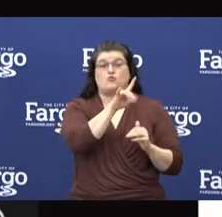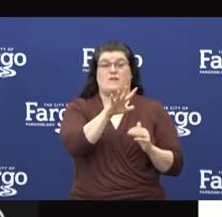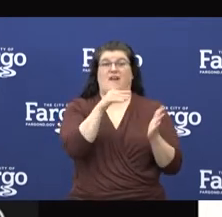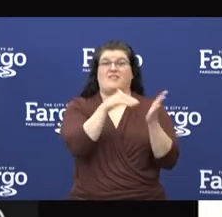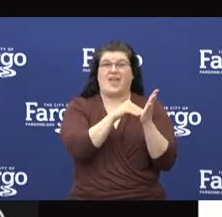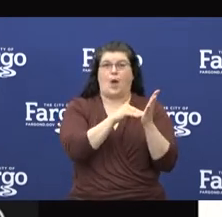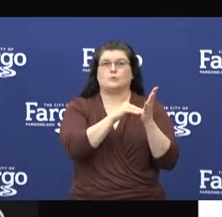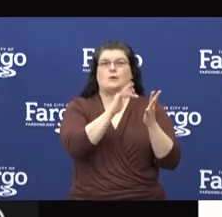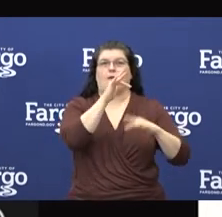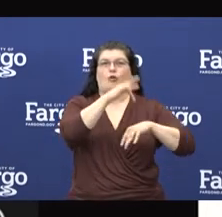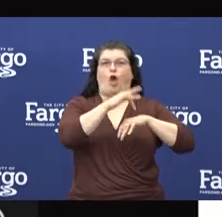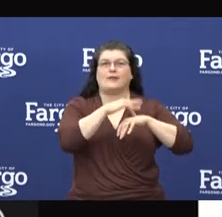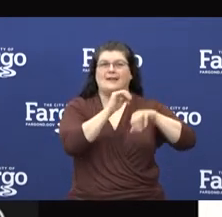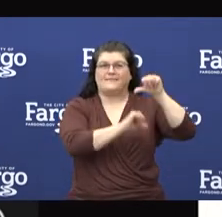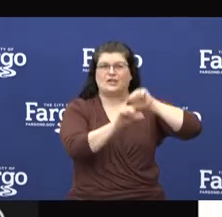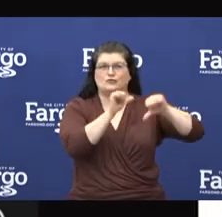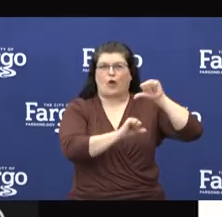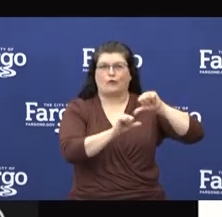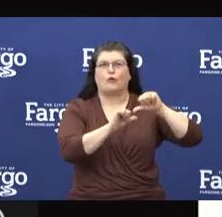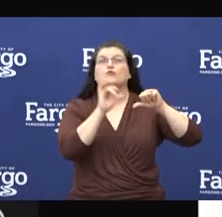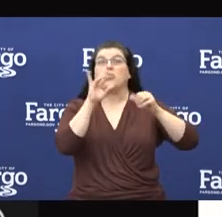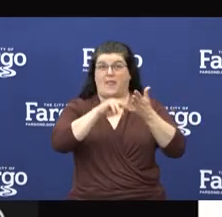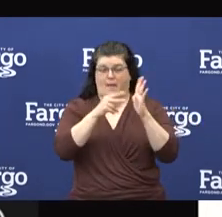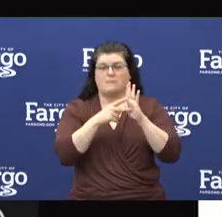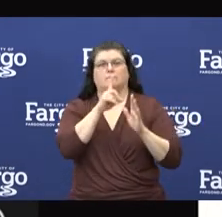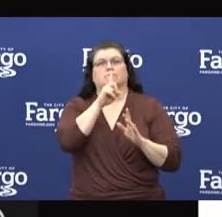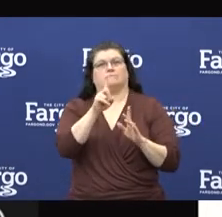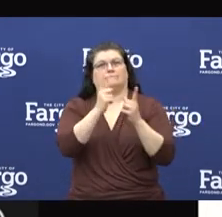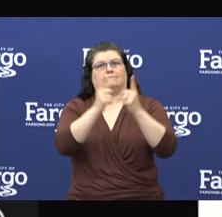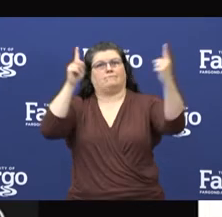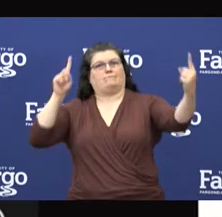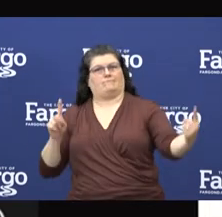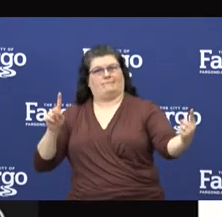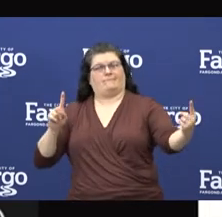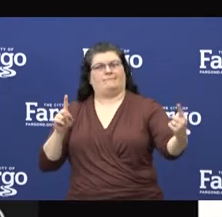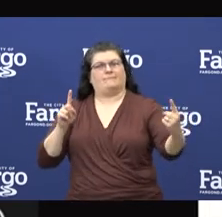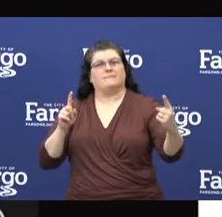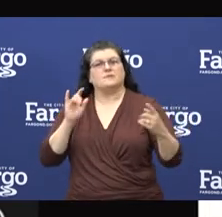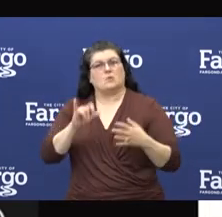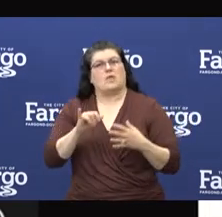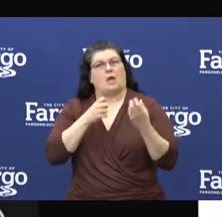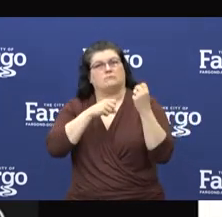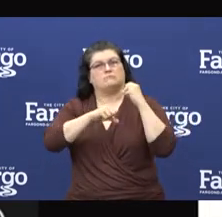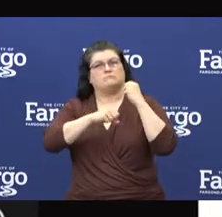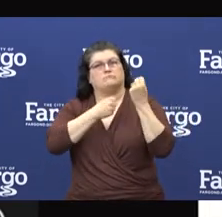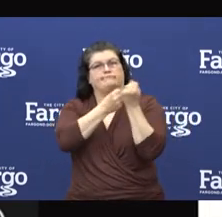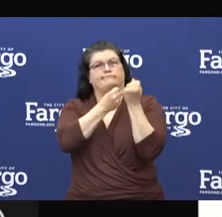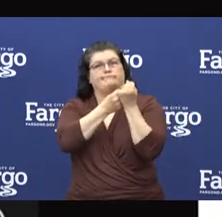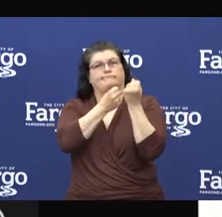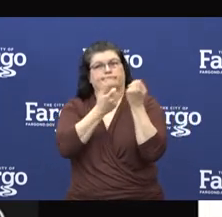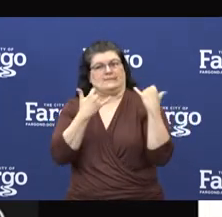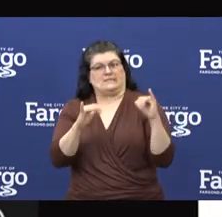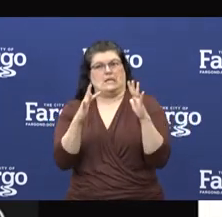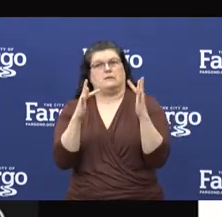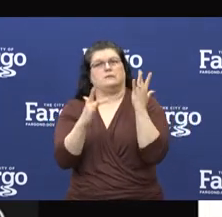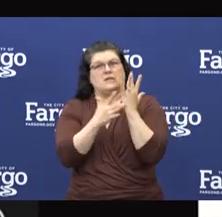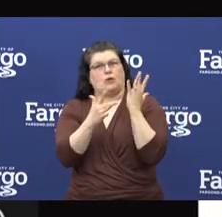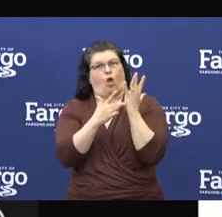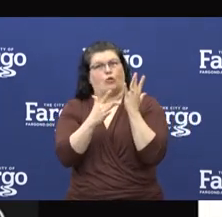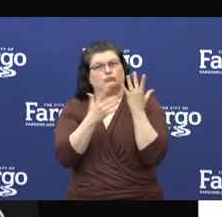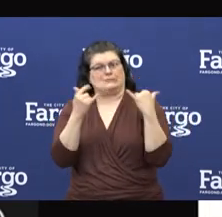I think that's significant when you talk about social distancing. So we're continuing to advocate for that technology when